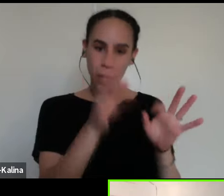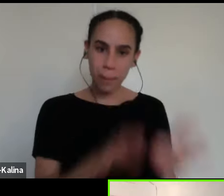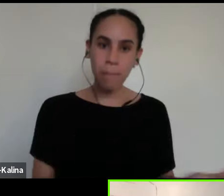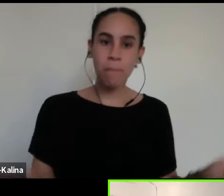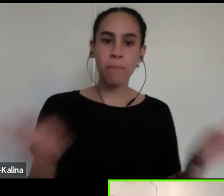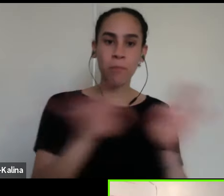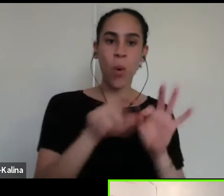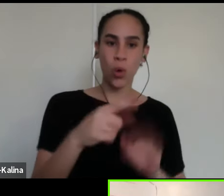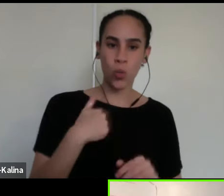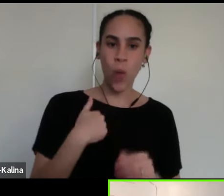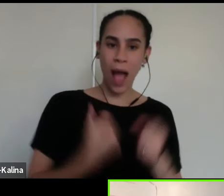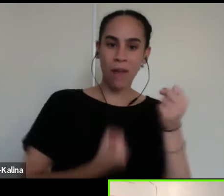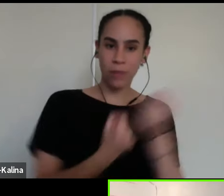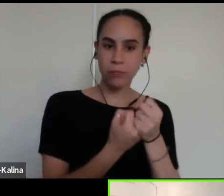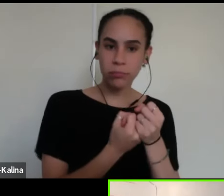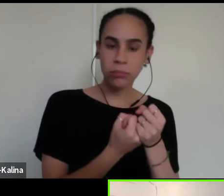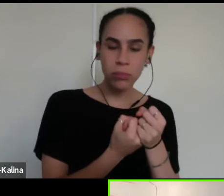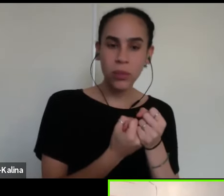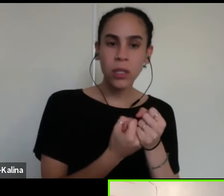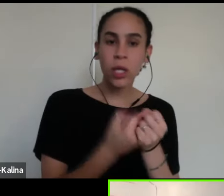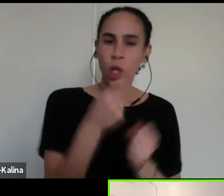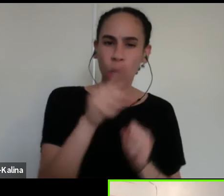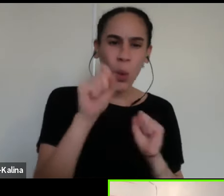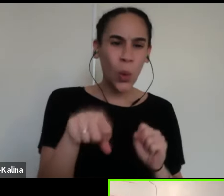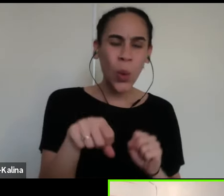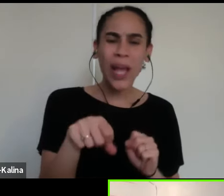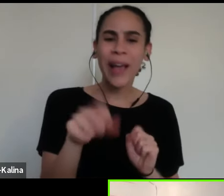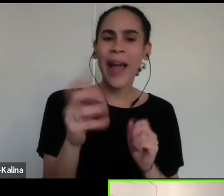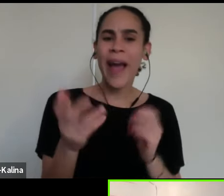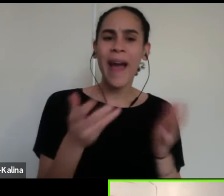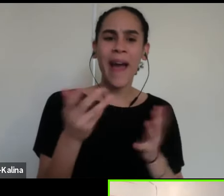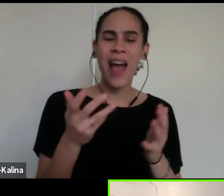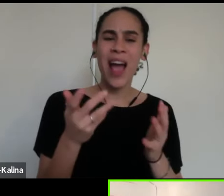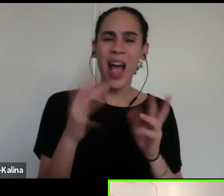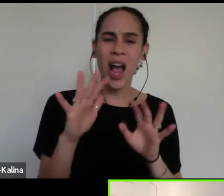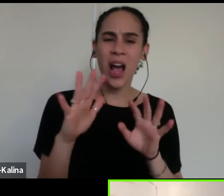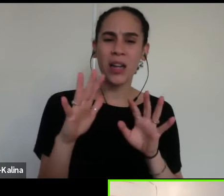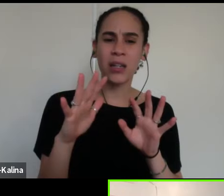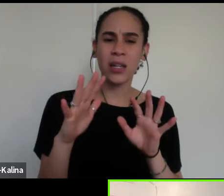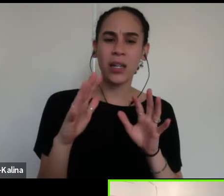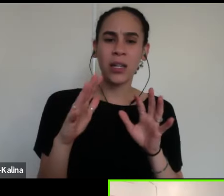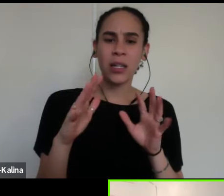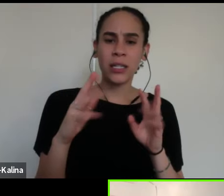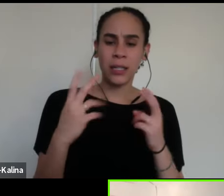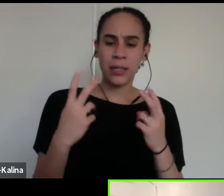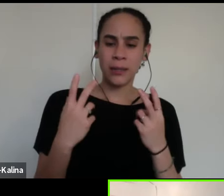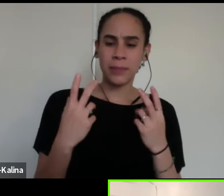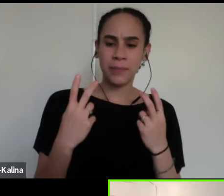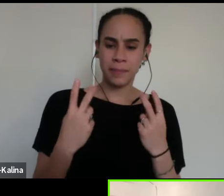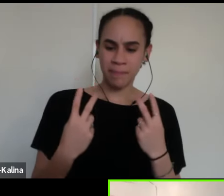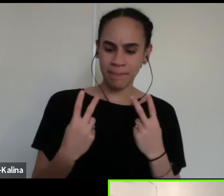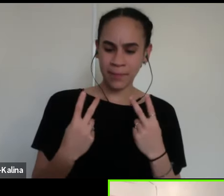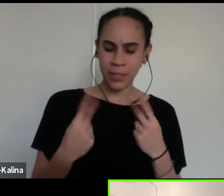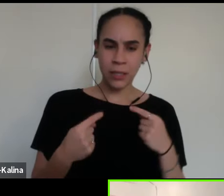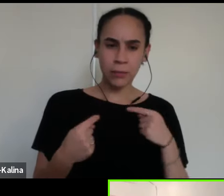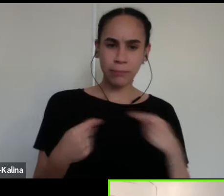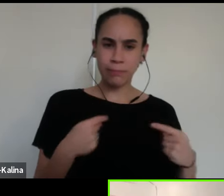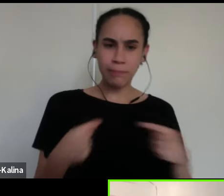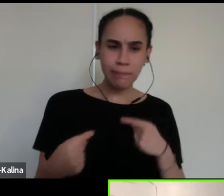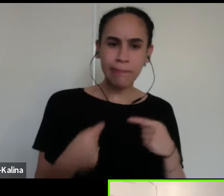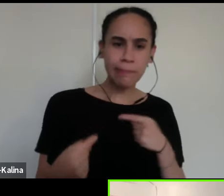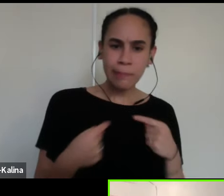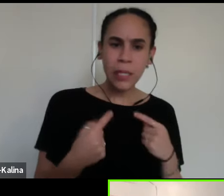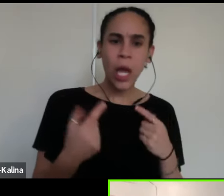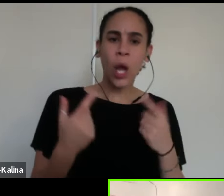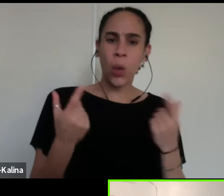folks on your side, right? Because you can spend all of your time battling who you are and what you want to do in the world and how